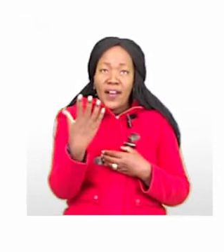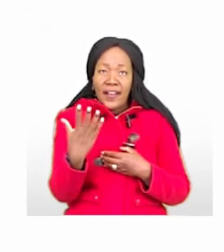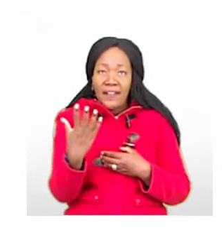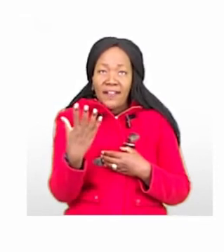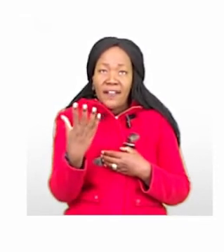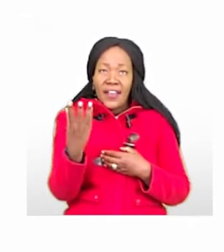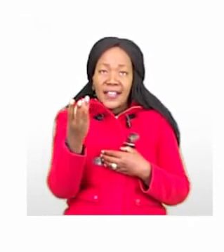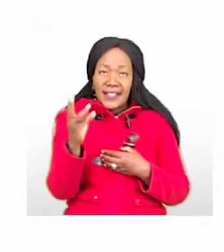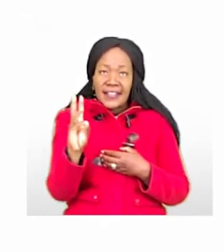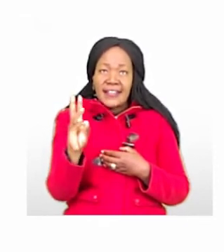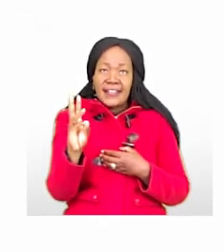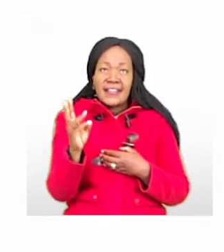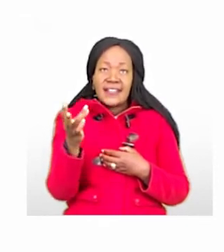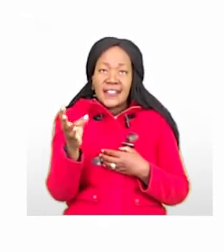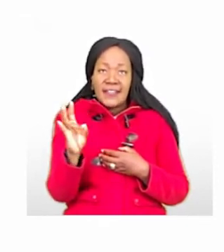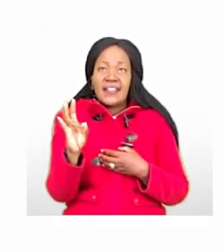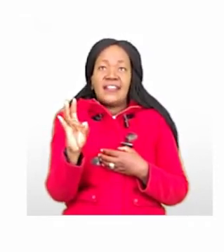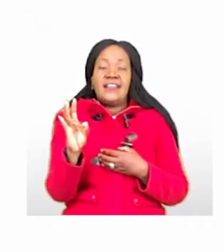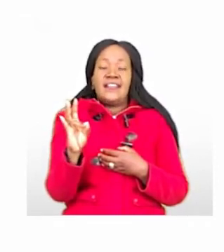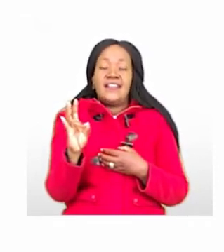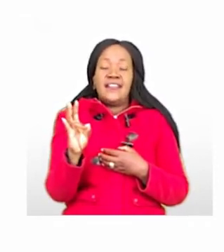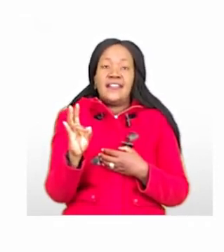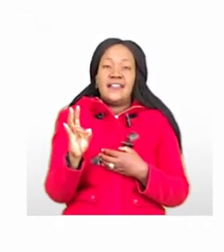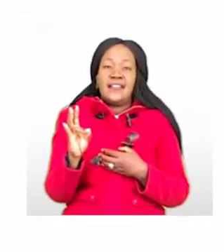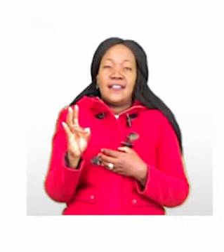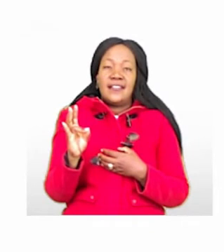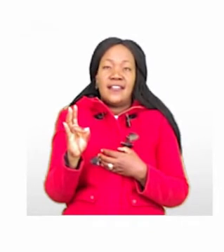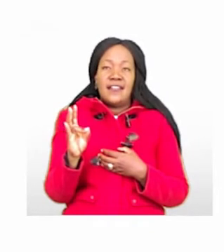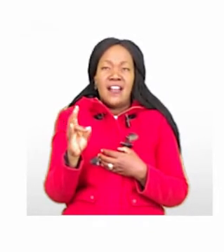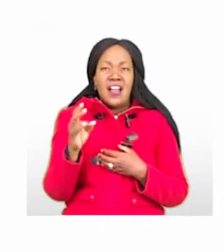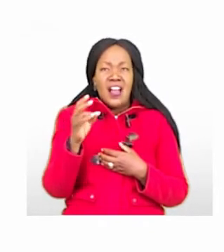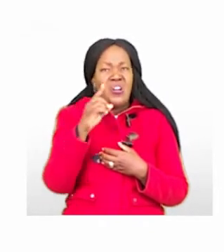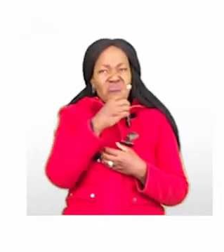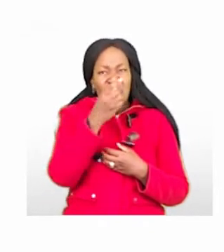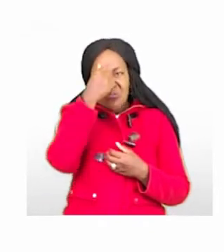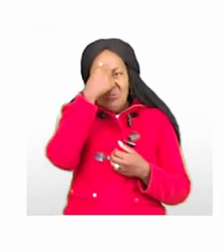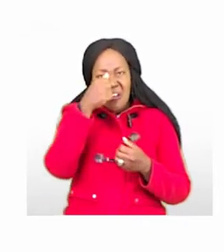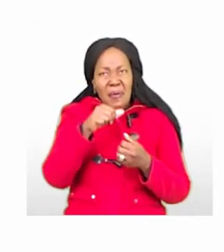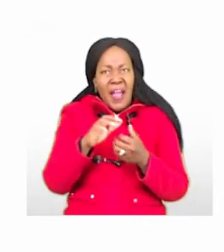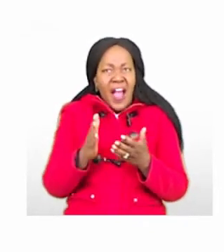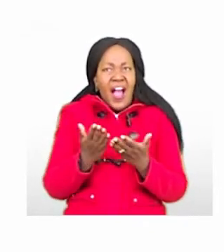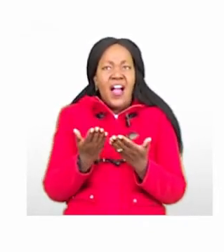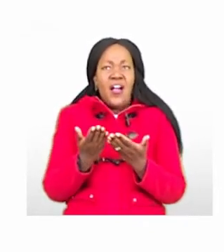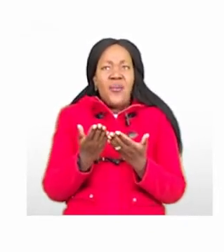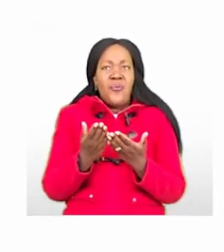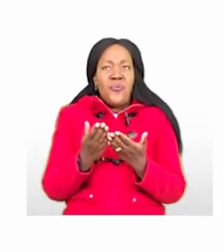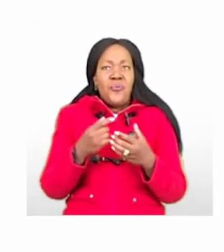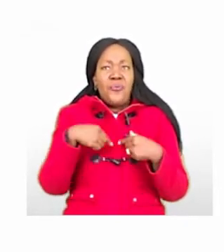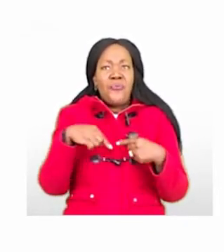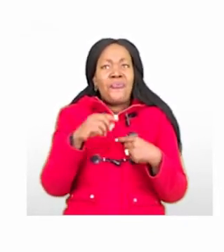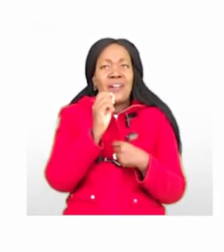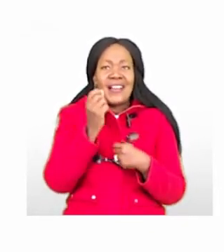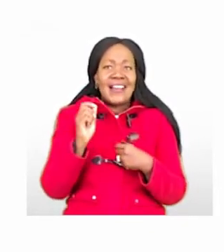5, 6, 7. Now, do you remember how we have to form